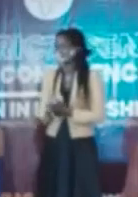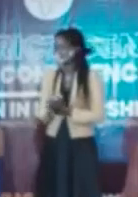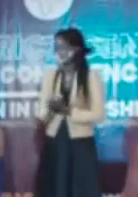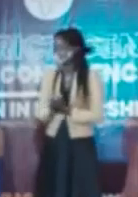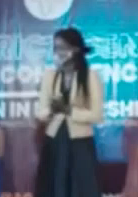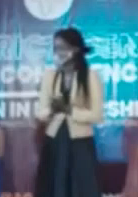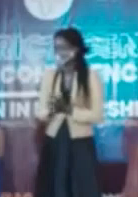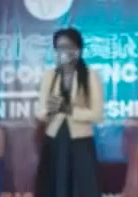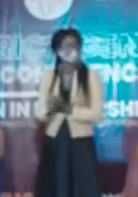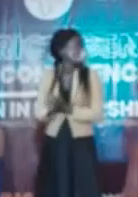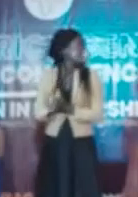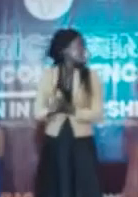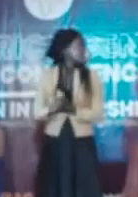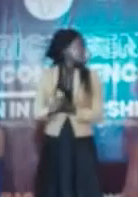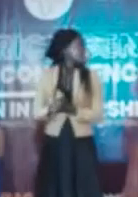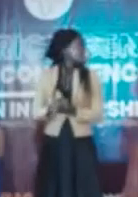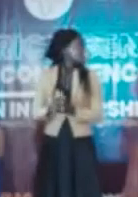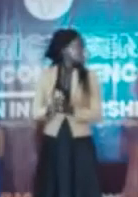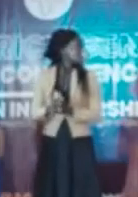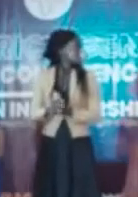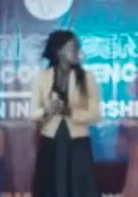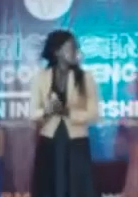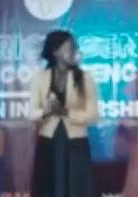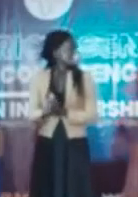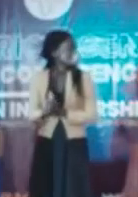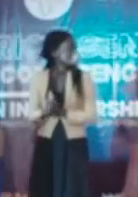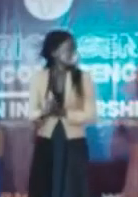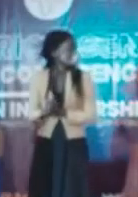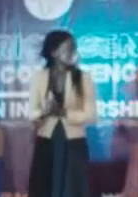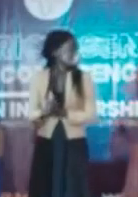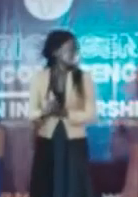So if you come after lunch, I'll be home. I can give them